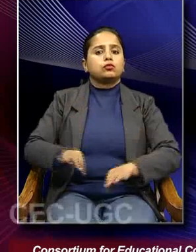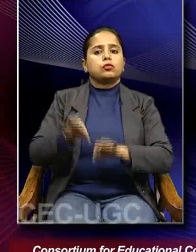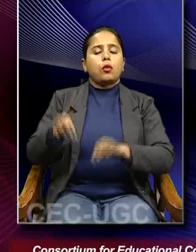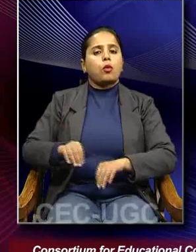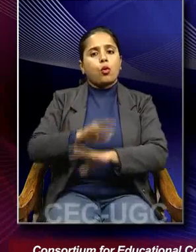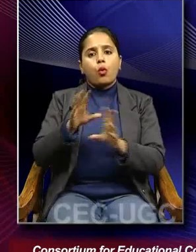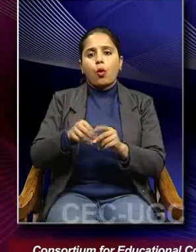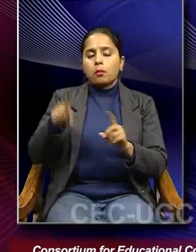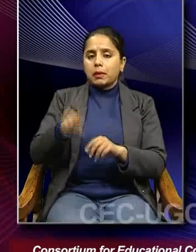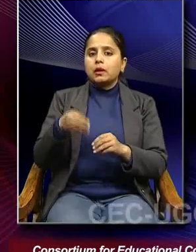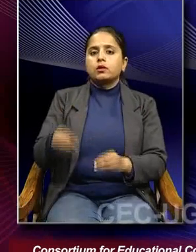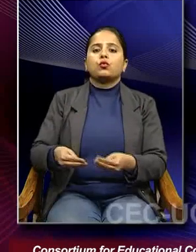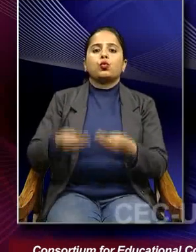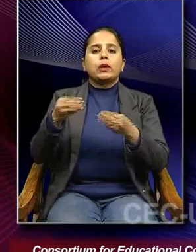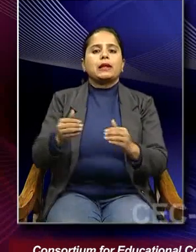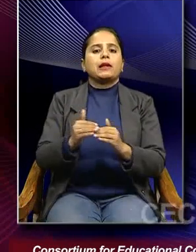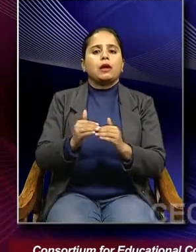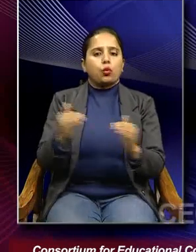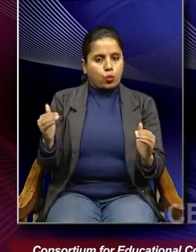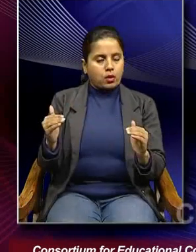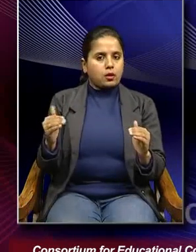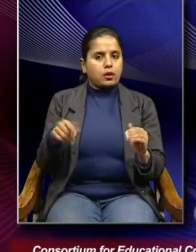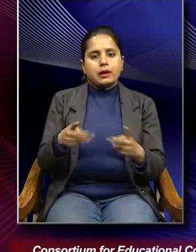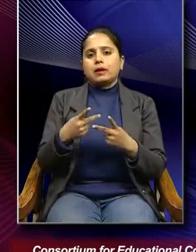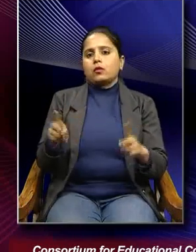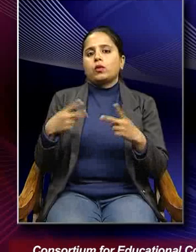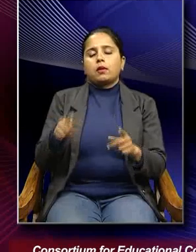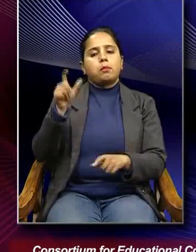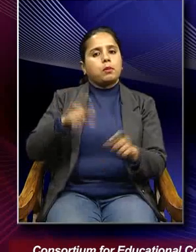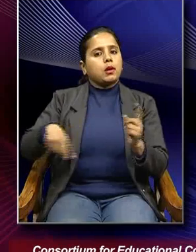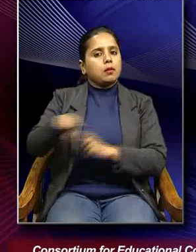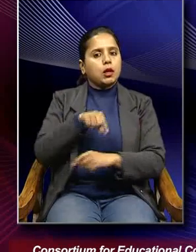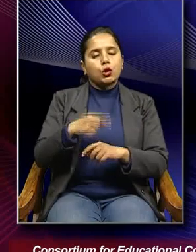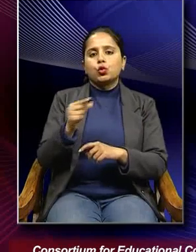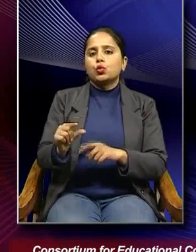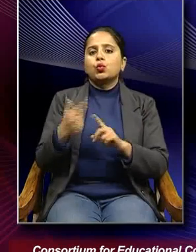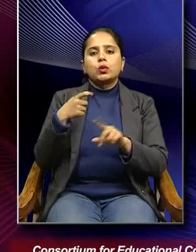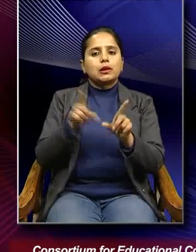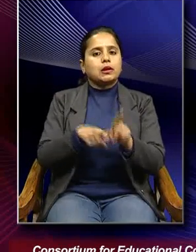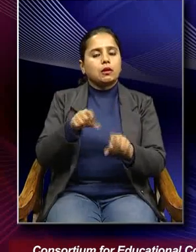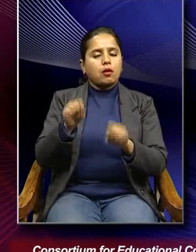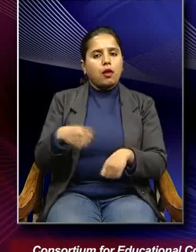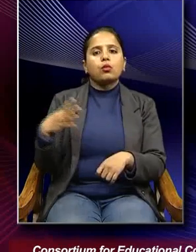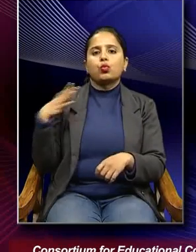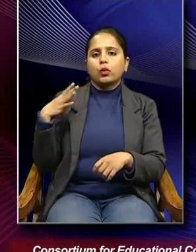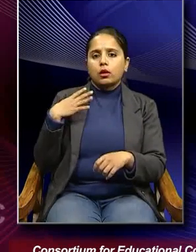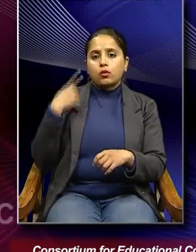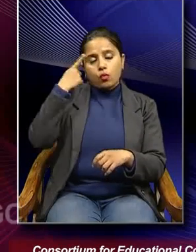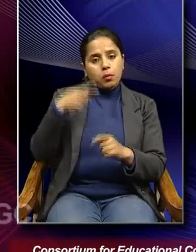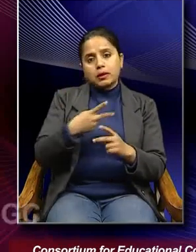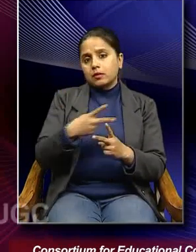weights must be given equally, and different people's utility can be weighed